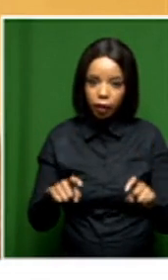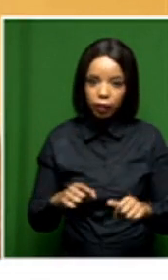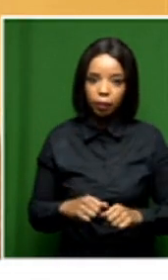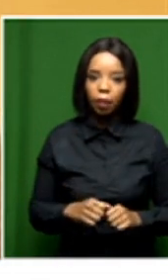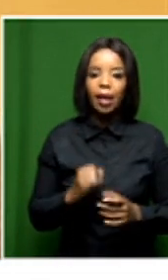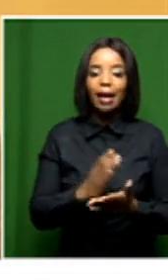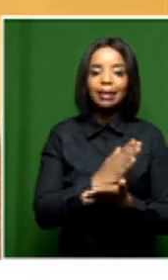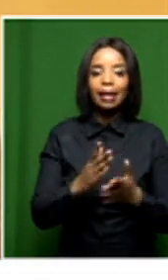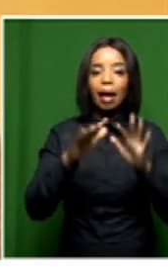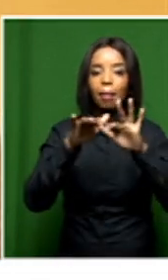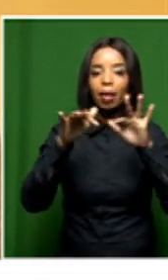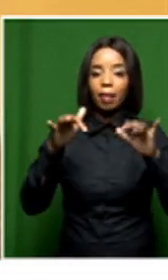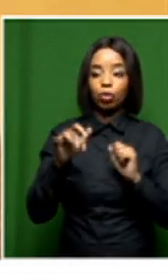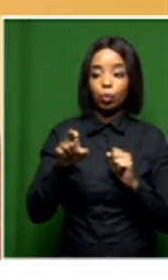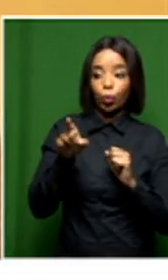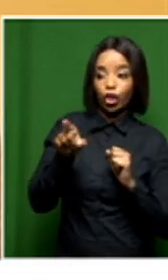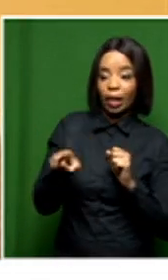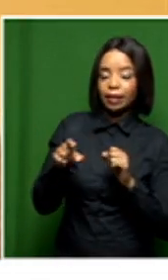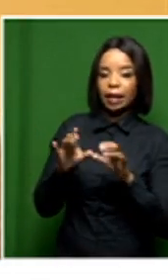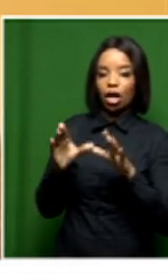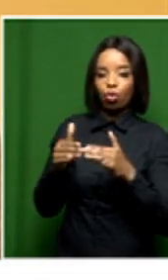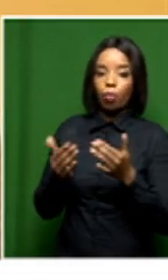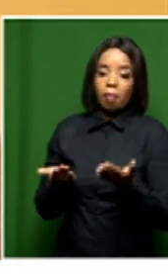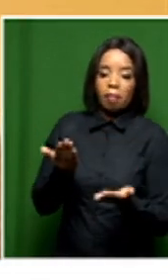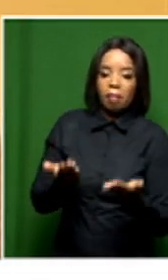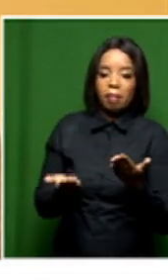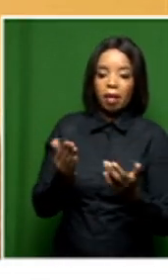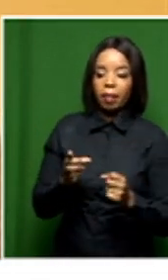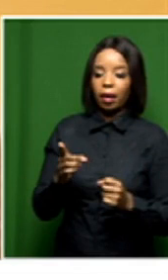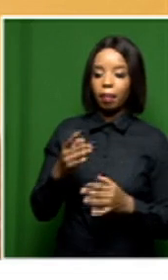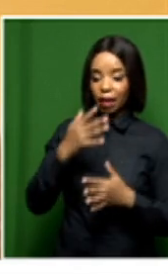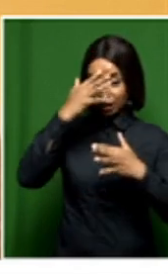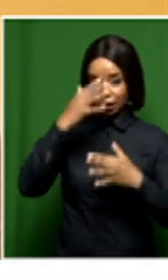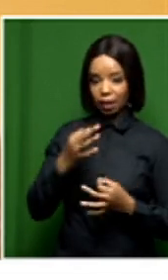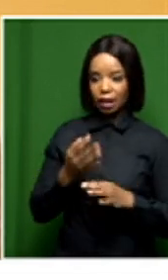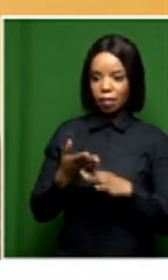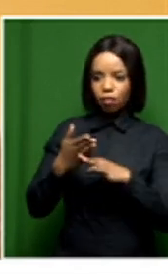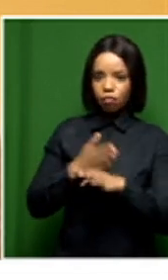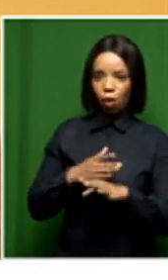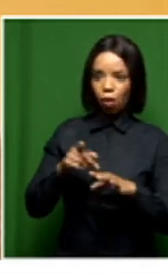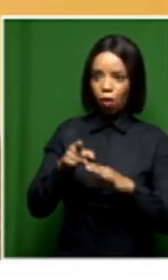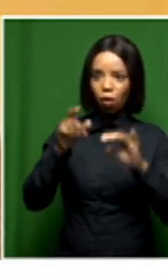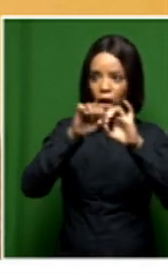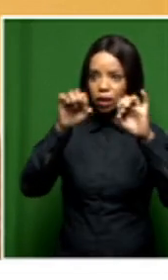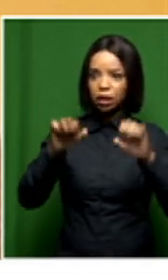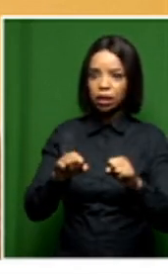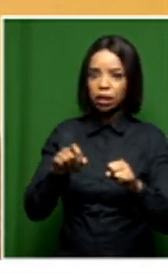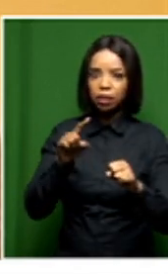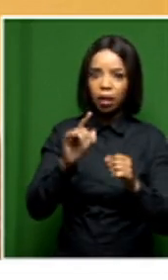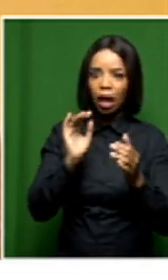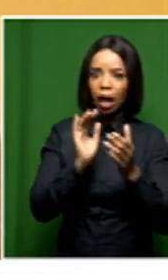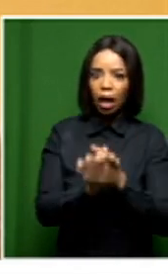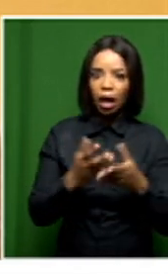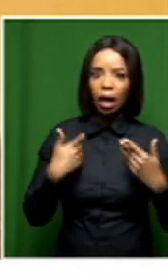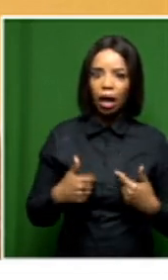particular group might have decided once the system catches with them, they resign in the process to run